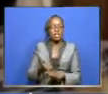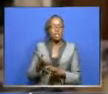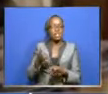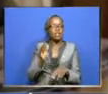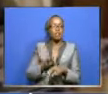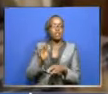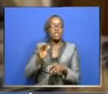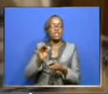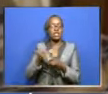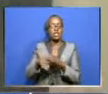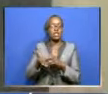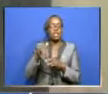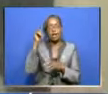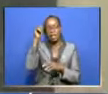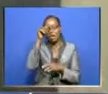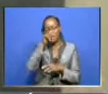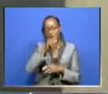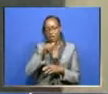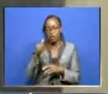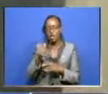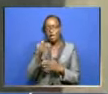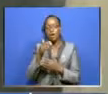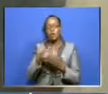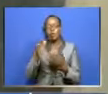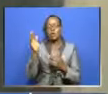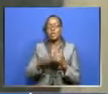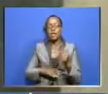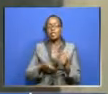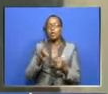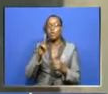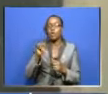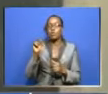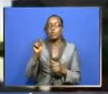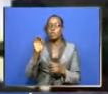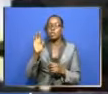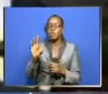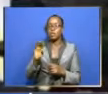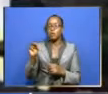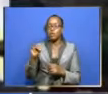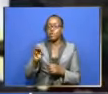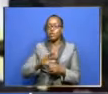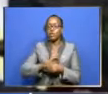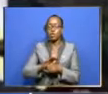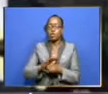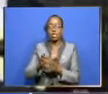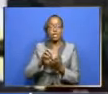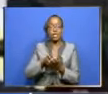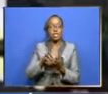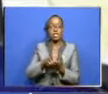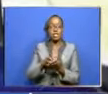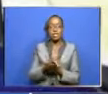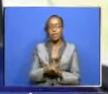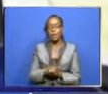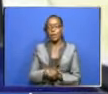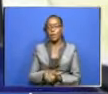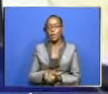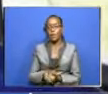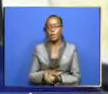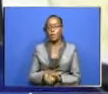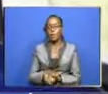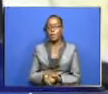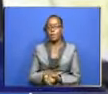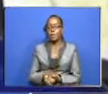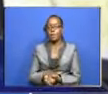around half of the continent's more than 1.3 million coronavirus cases. For Channel One News, I'm Emily K. Buddy.